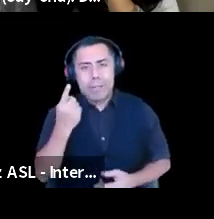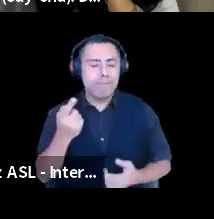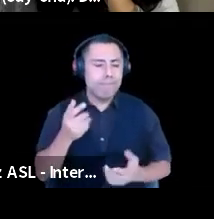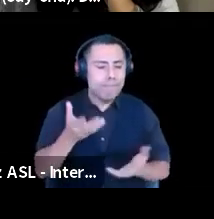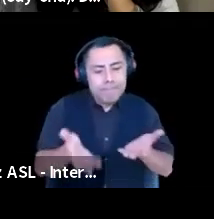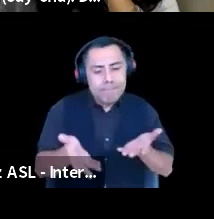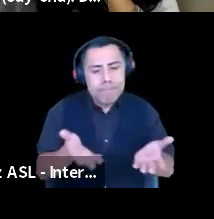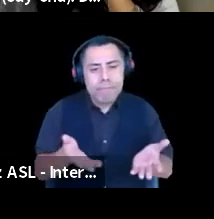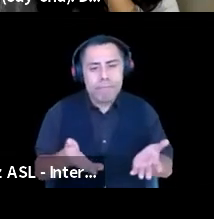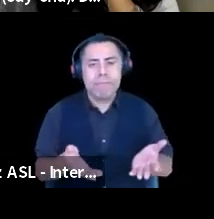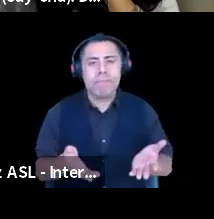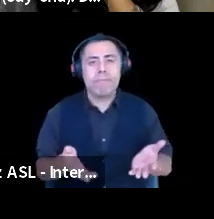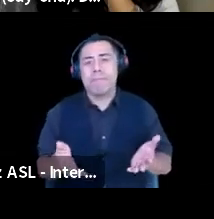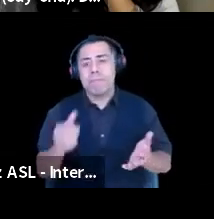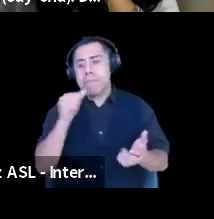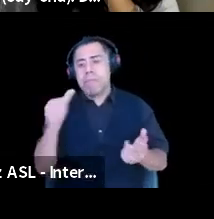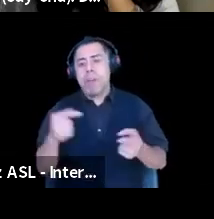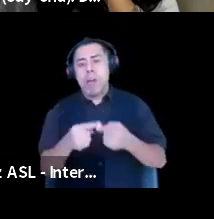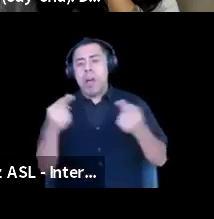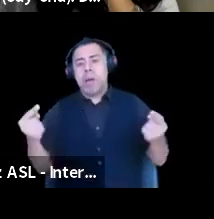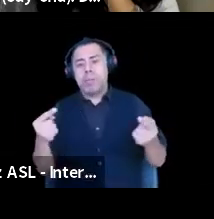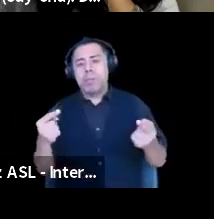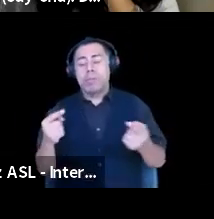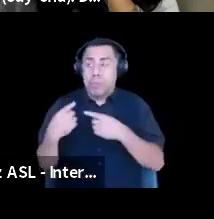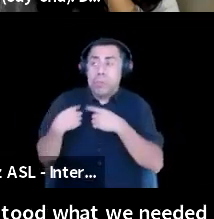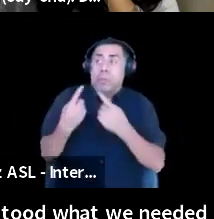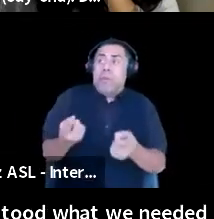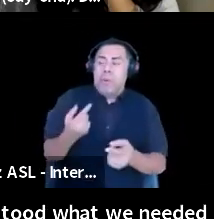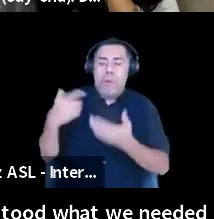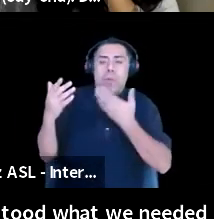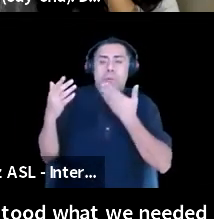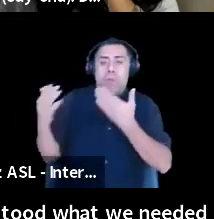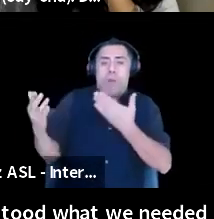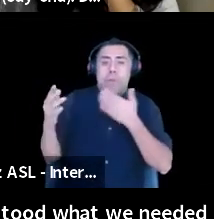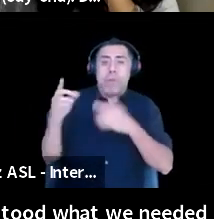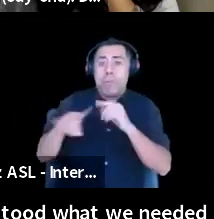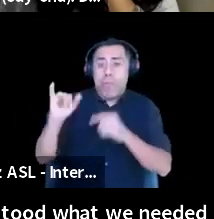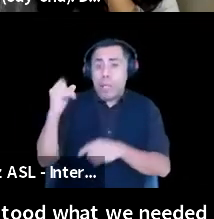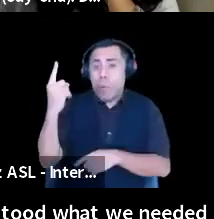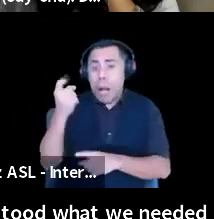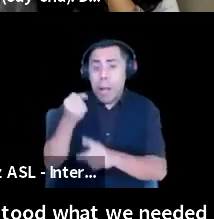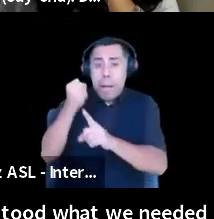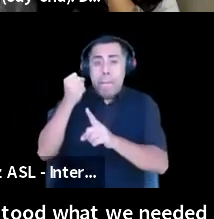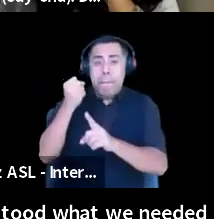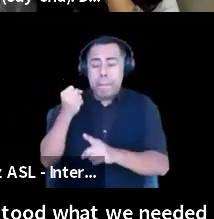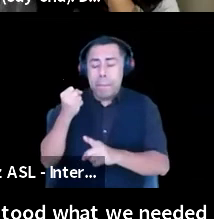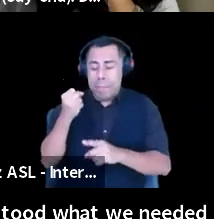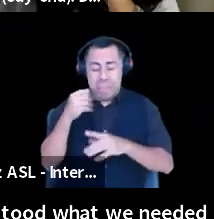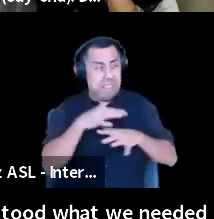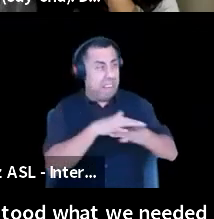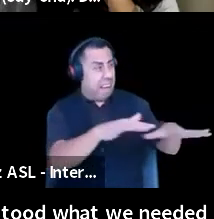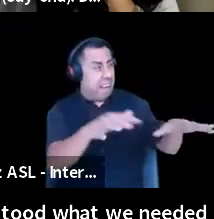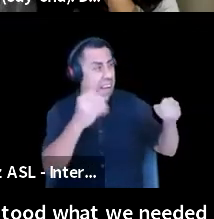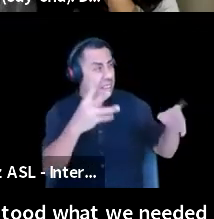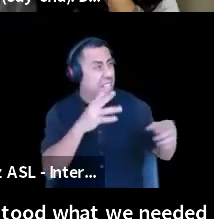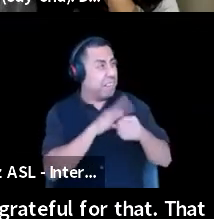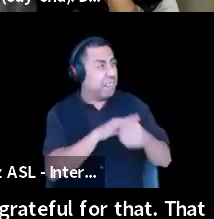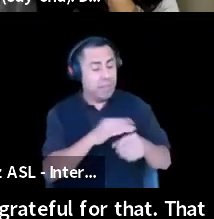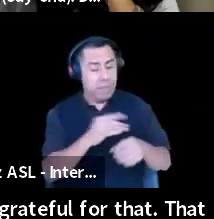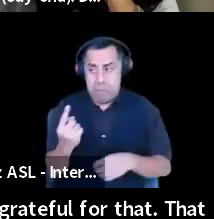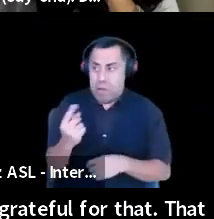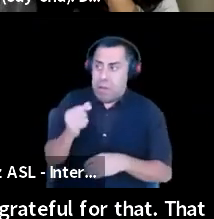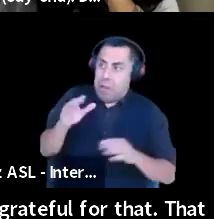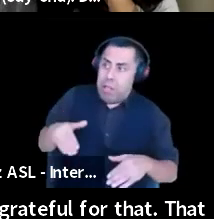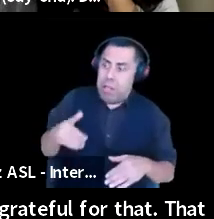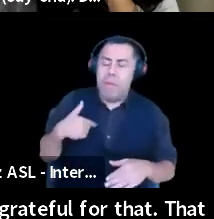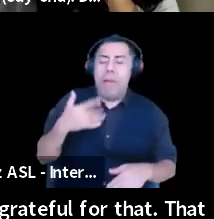the complete opposite. And we're very grateful for that. But that's, again, one in a very few. So we're extremely lucky. But that's what I wanted to add